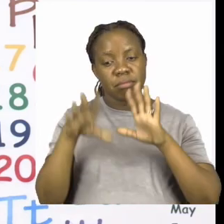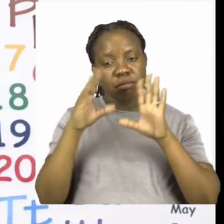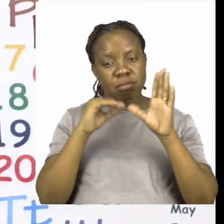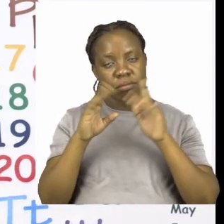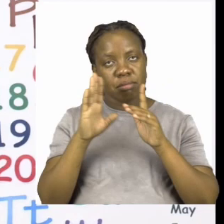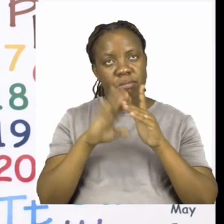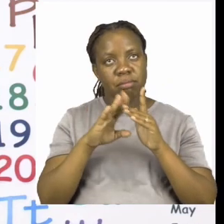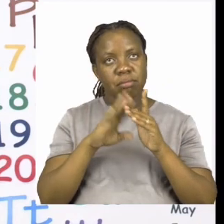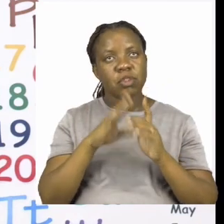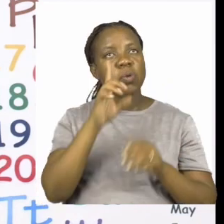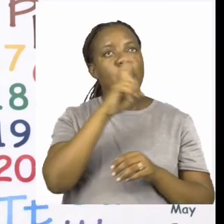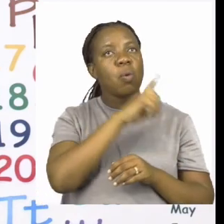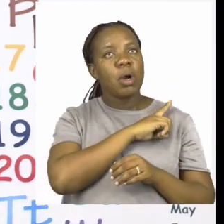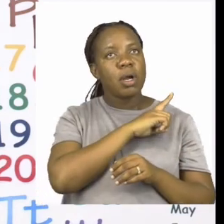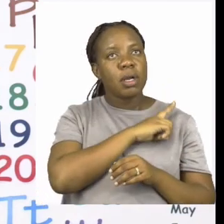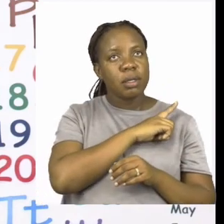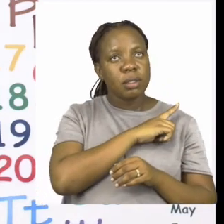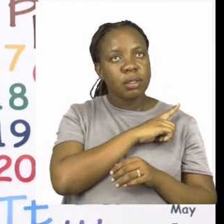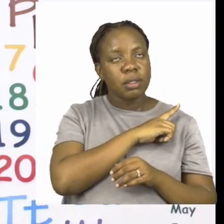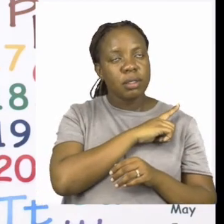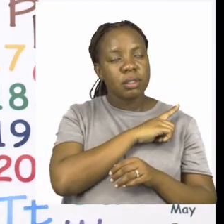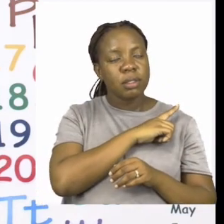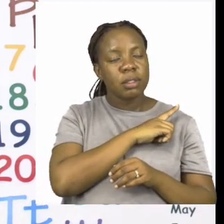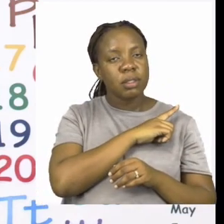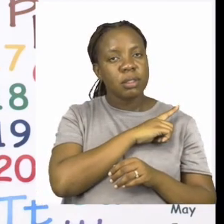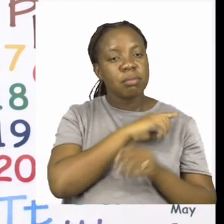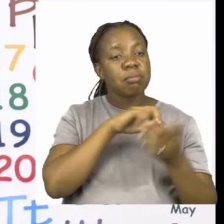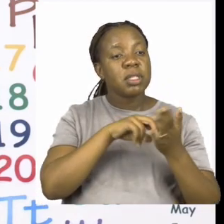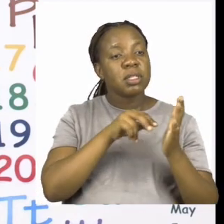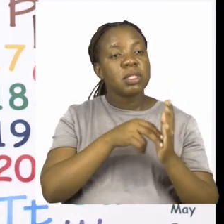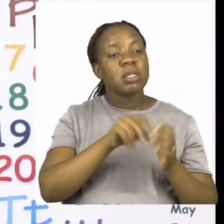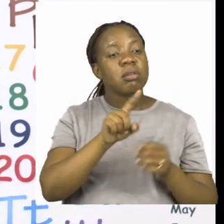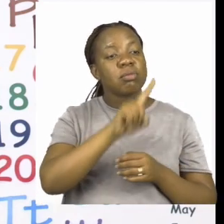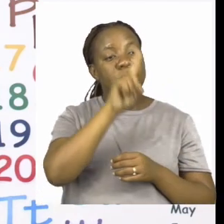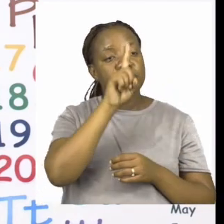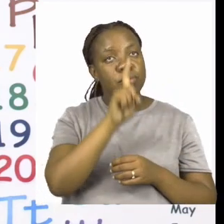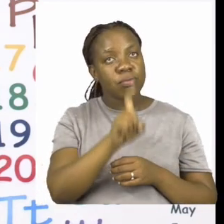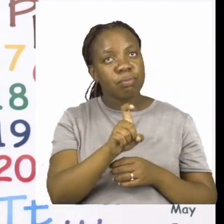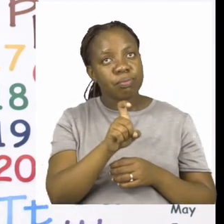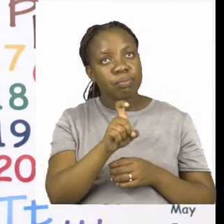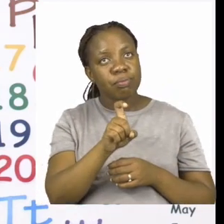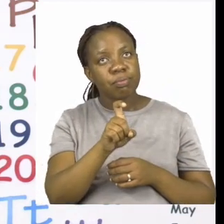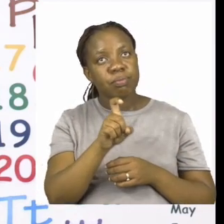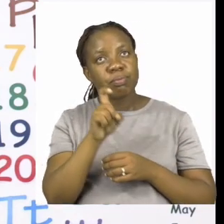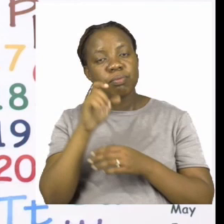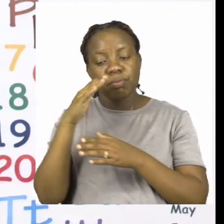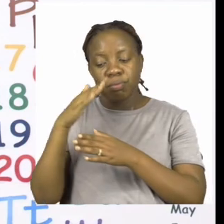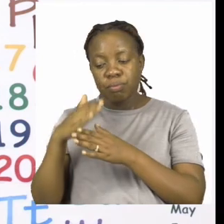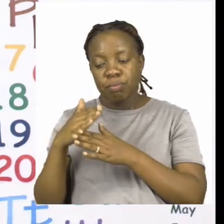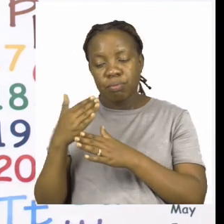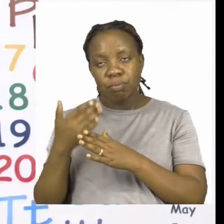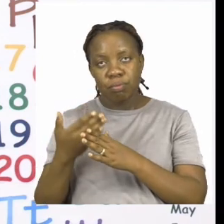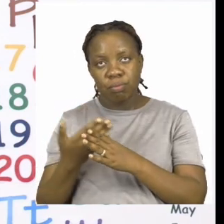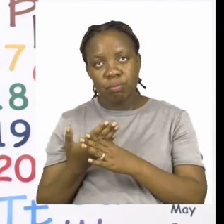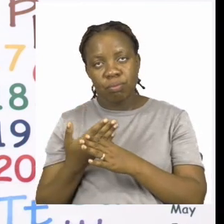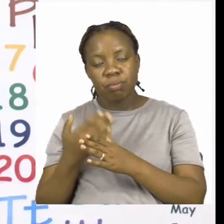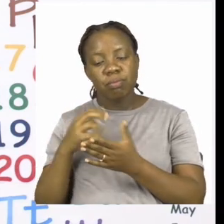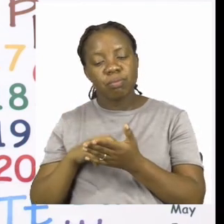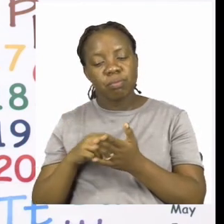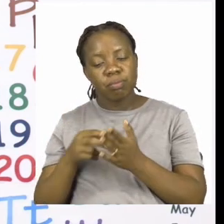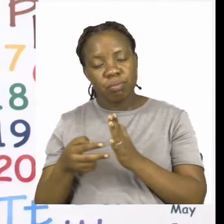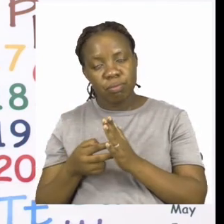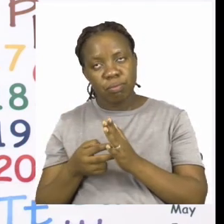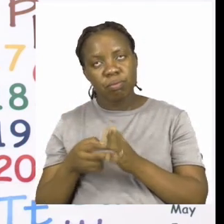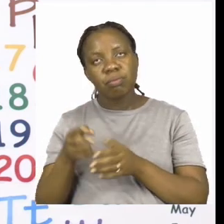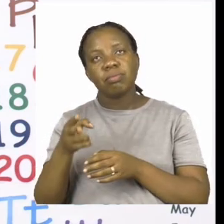Now when we say why, it means we are asking a question. And then when we use the word because, we